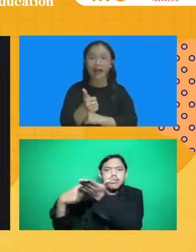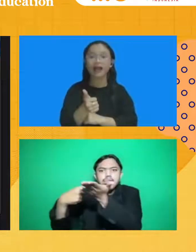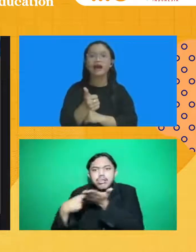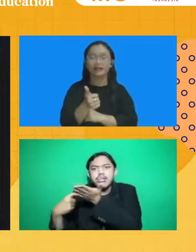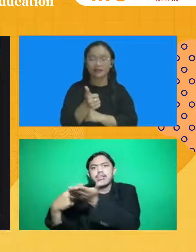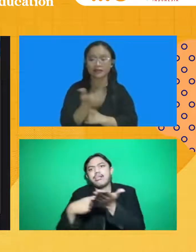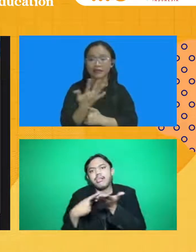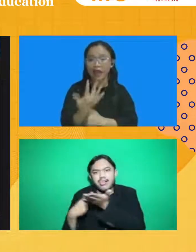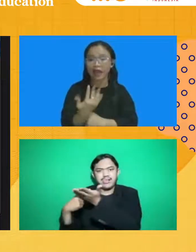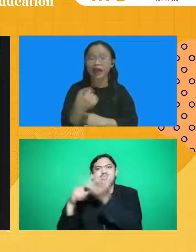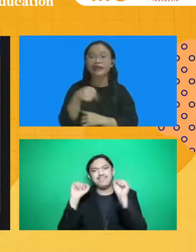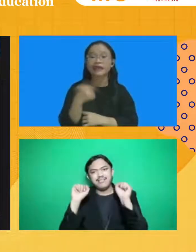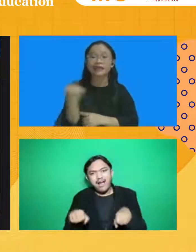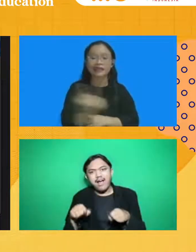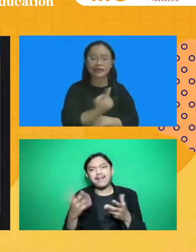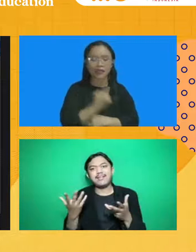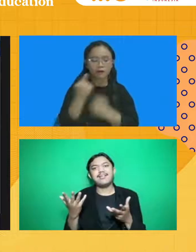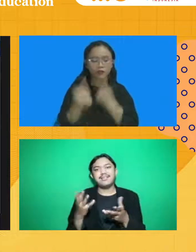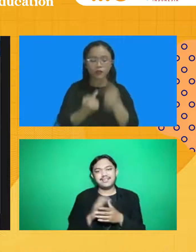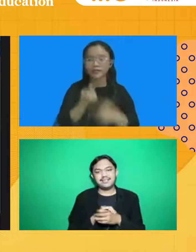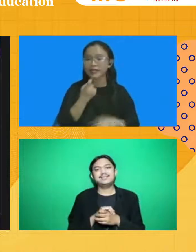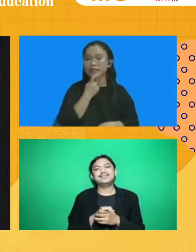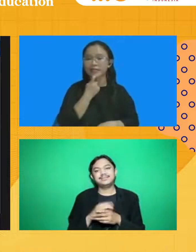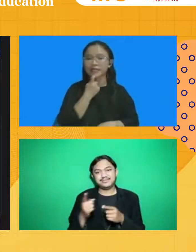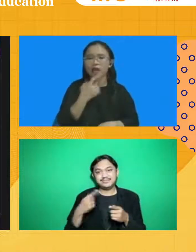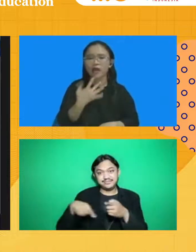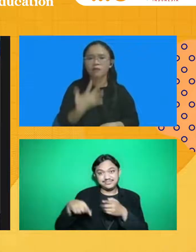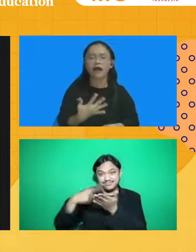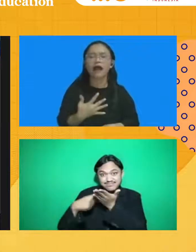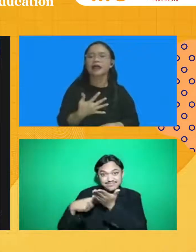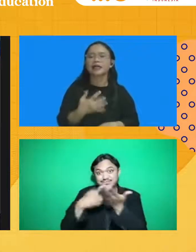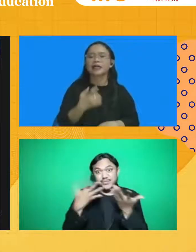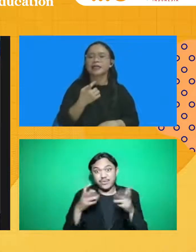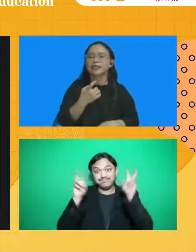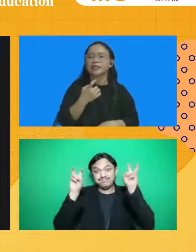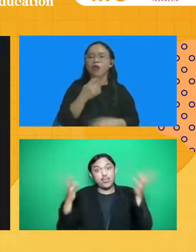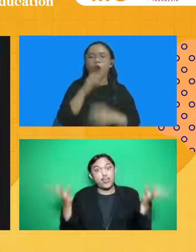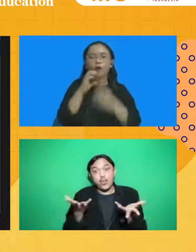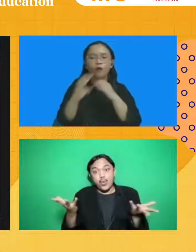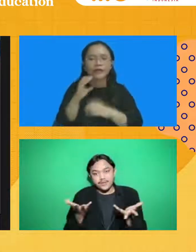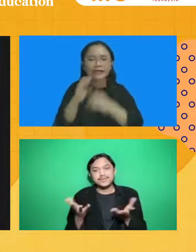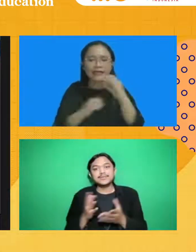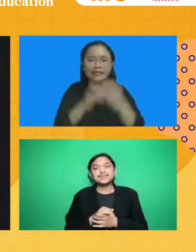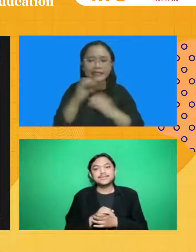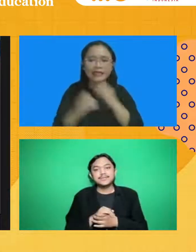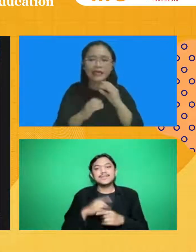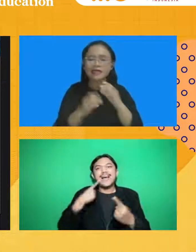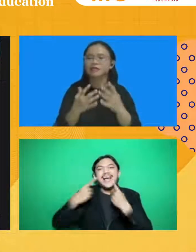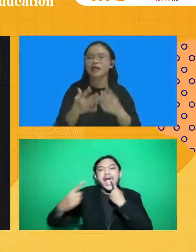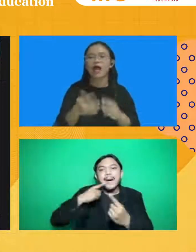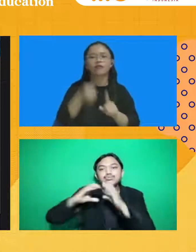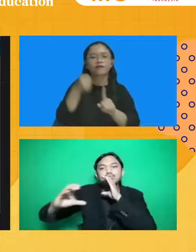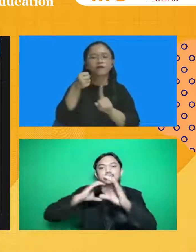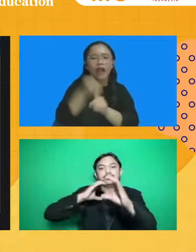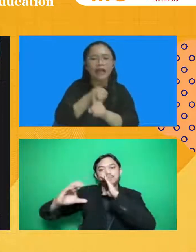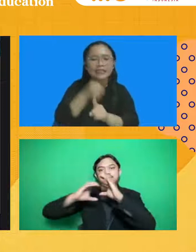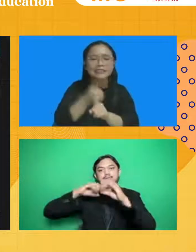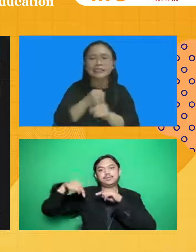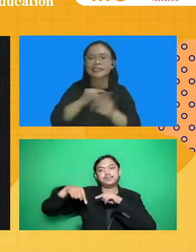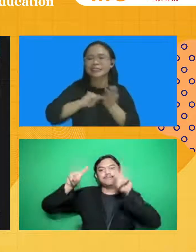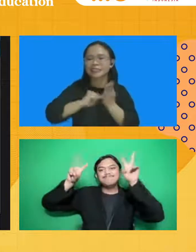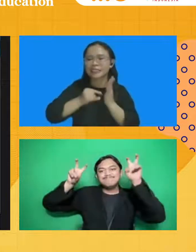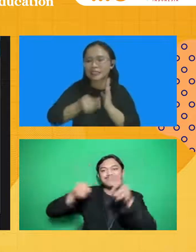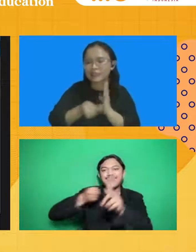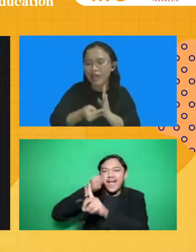about the importance of building more communities of digital advocates, and trying to make sure that